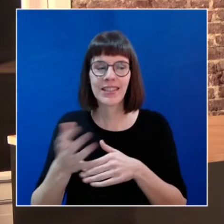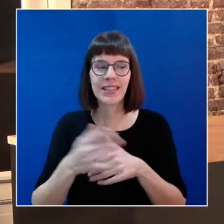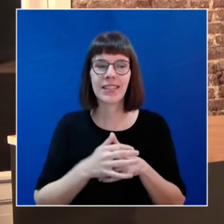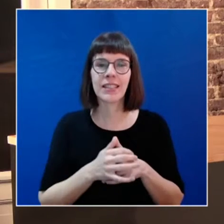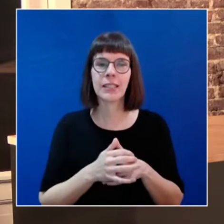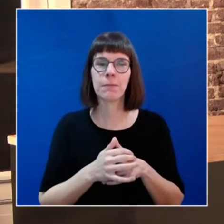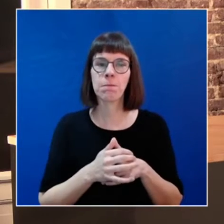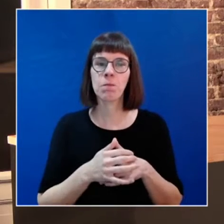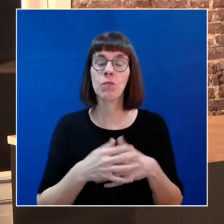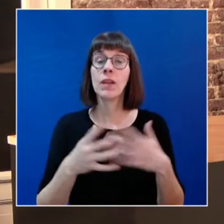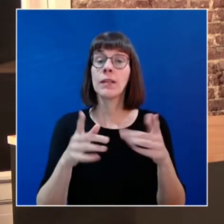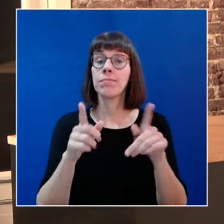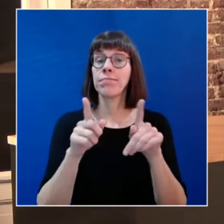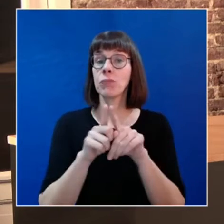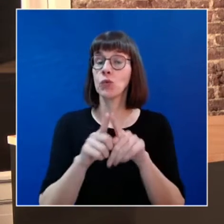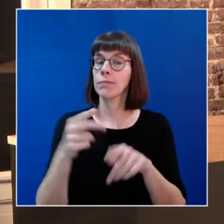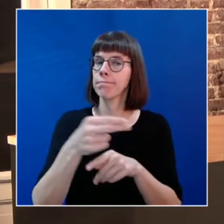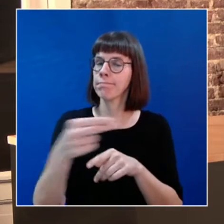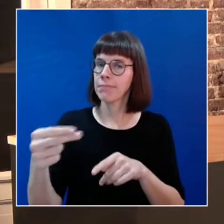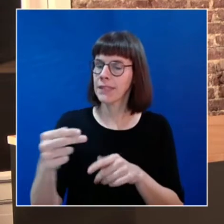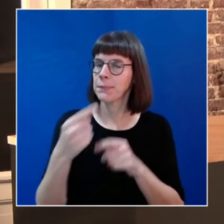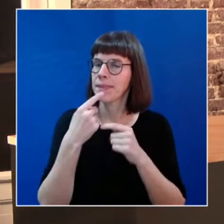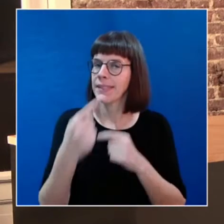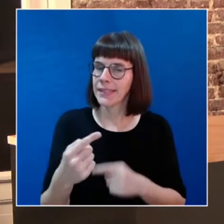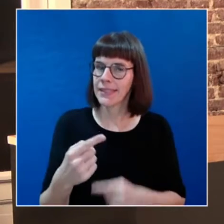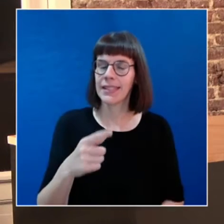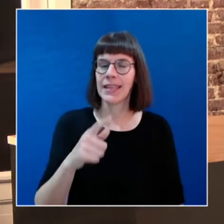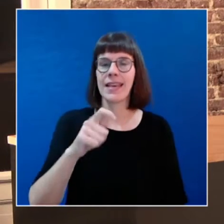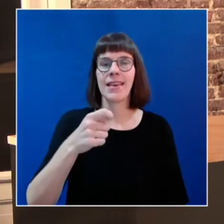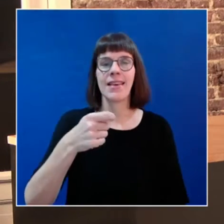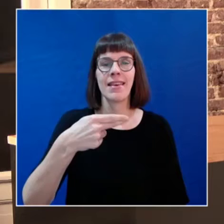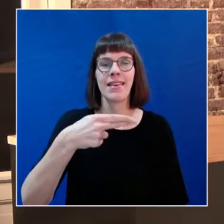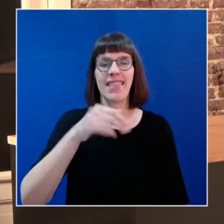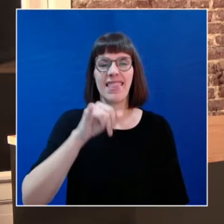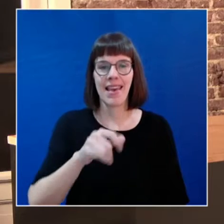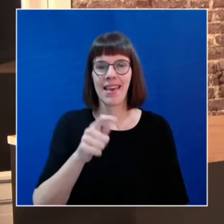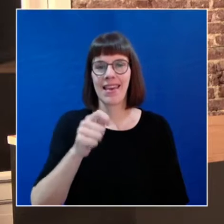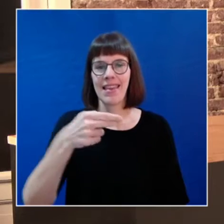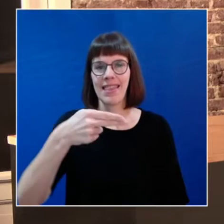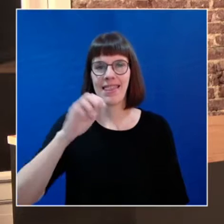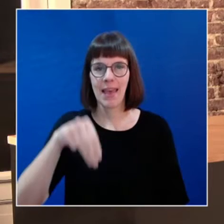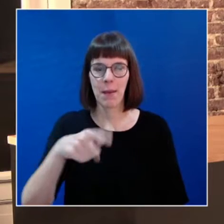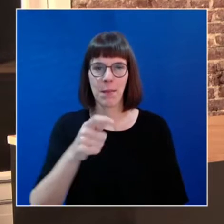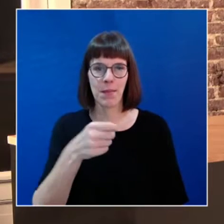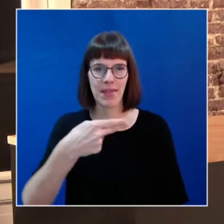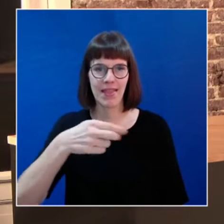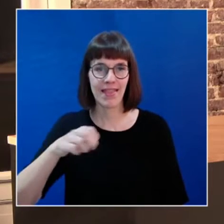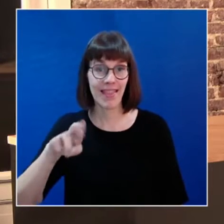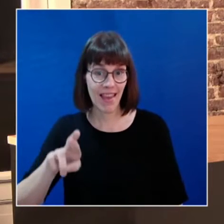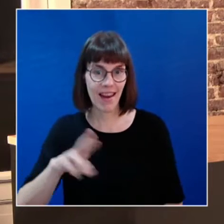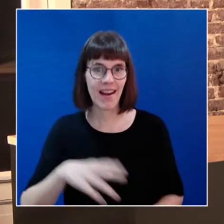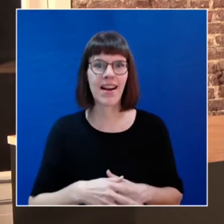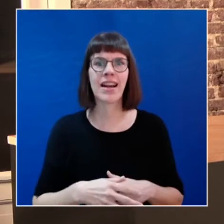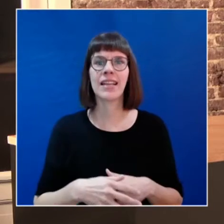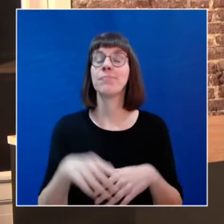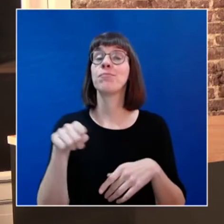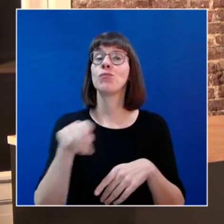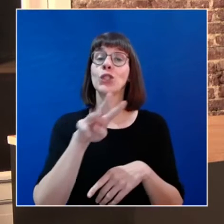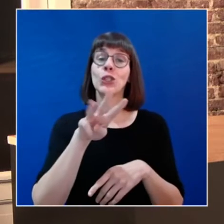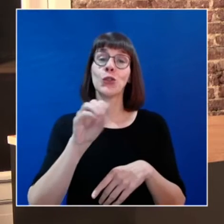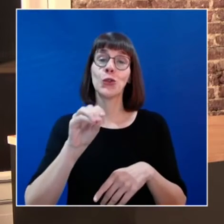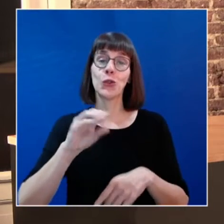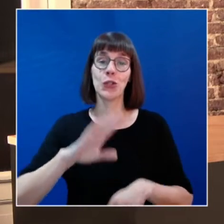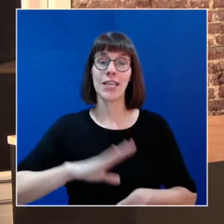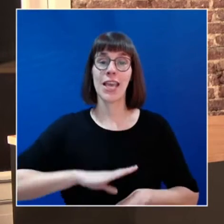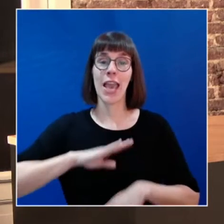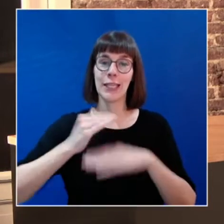their pronouns are they, them, and their. Anna is in her 30s, has an intensive gaze, a colourful hairdo, and today is wearing